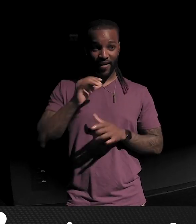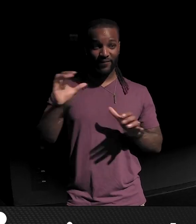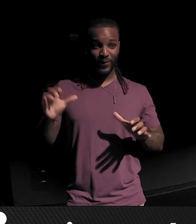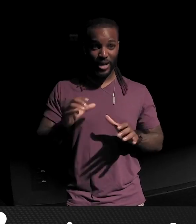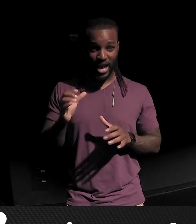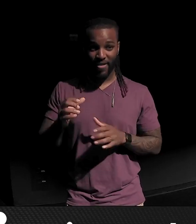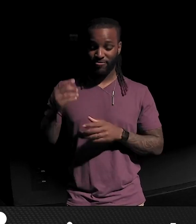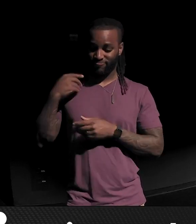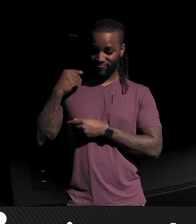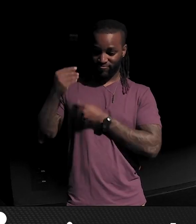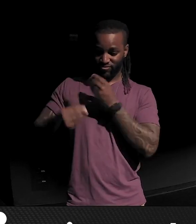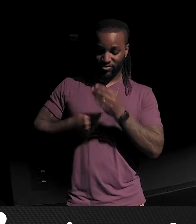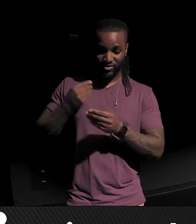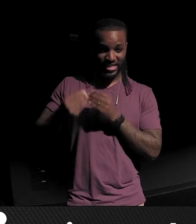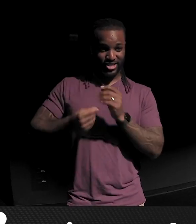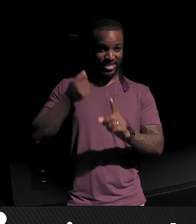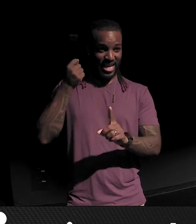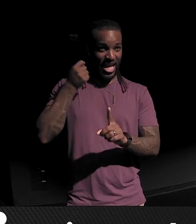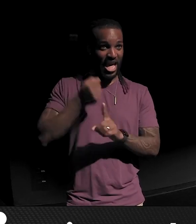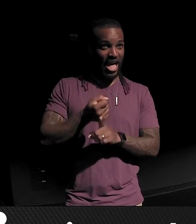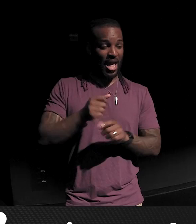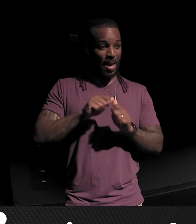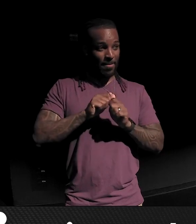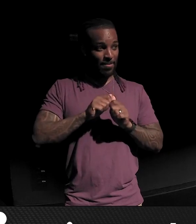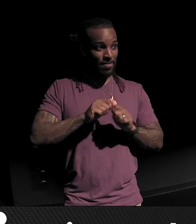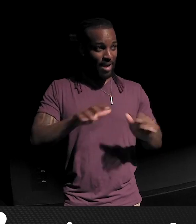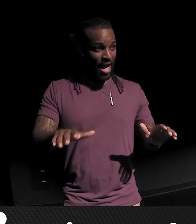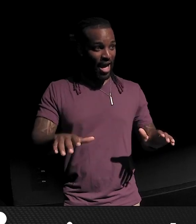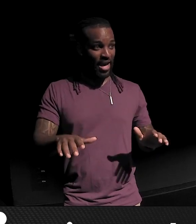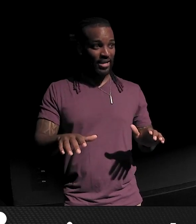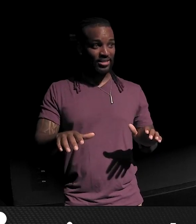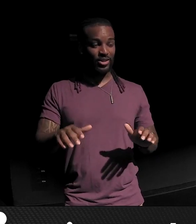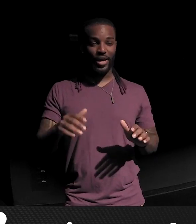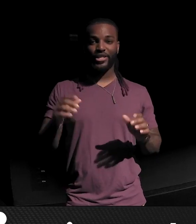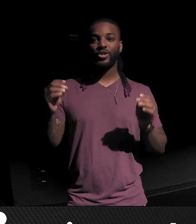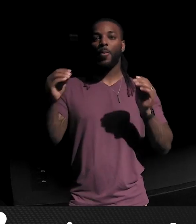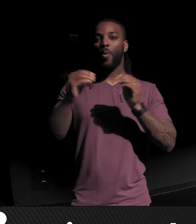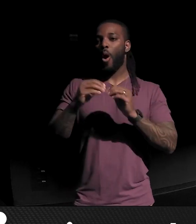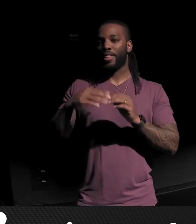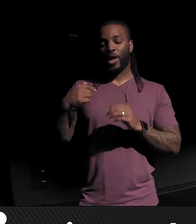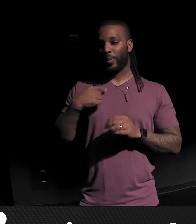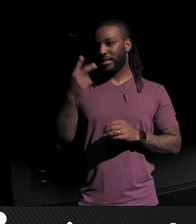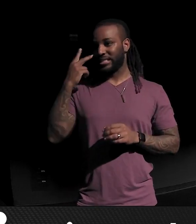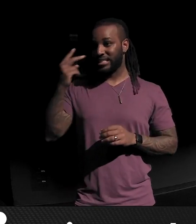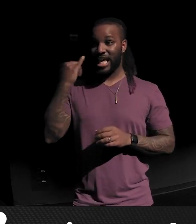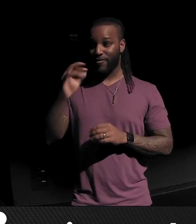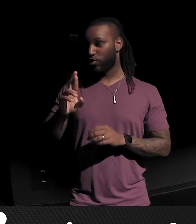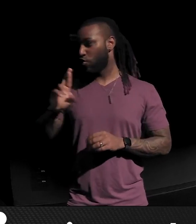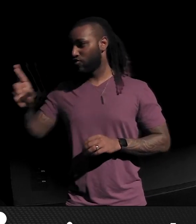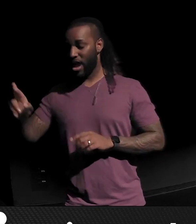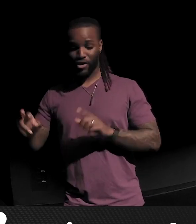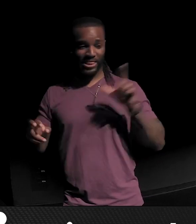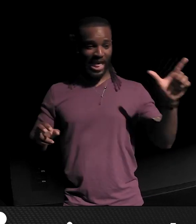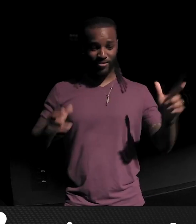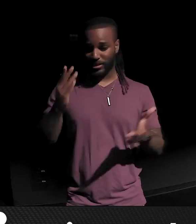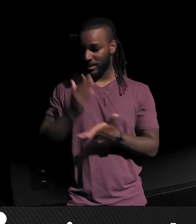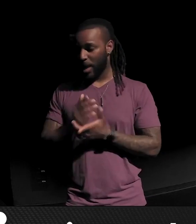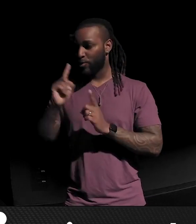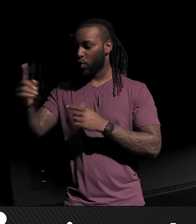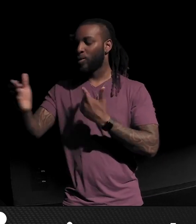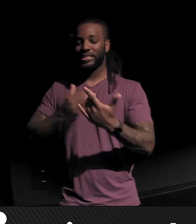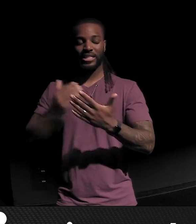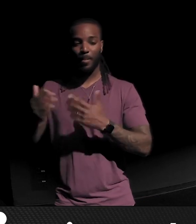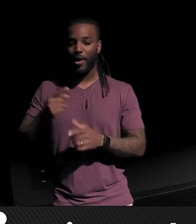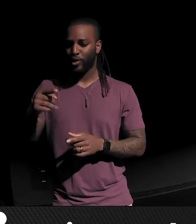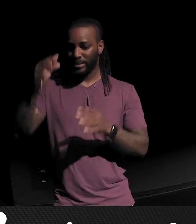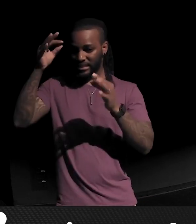impact. It has implications beyond what we see. Whether we go right or left, stop or go, those decisions don't just